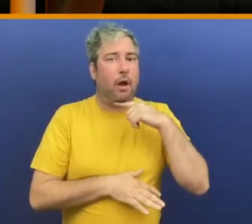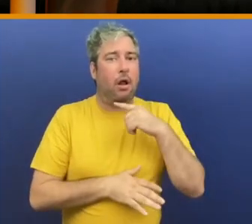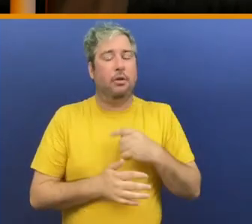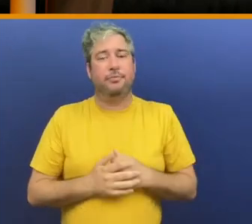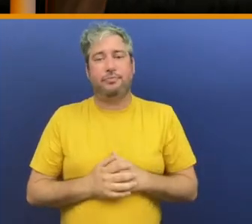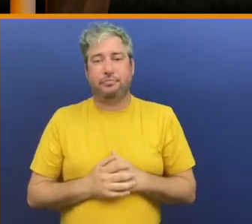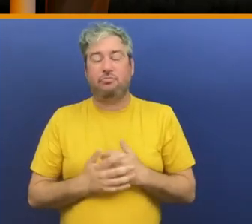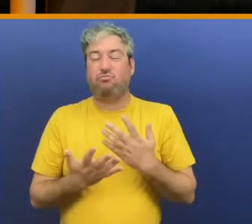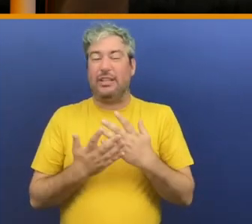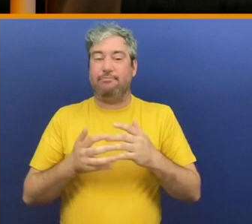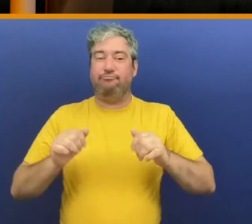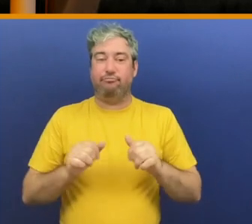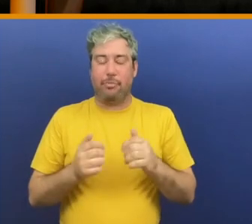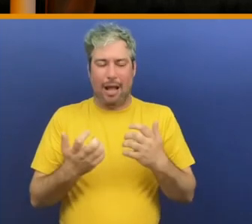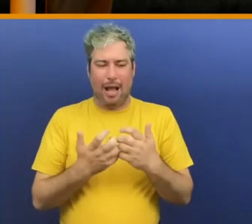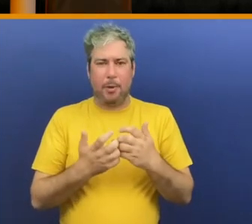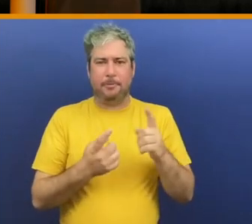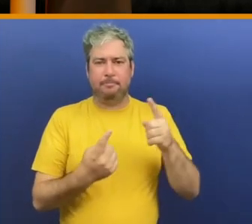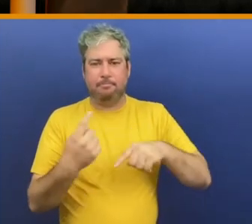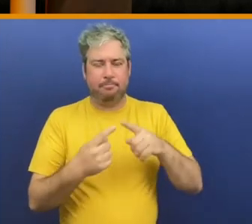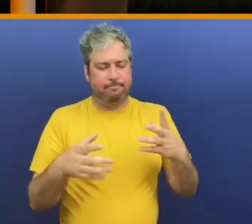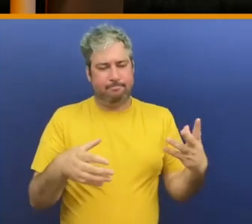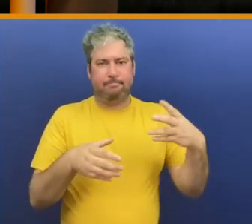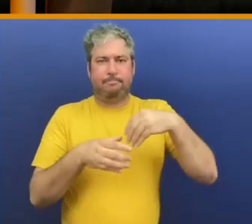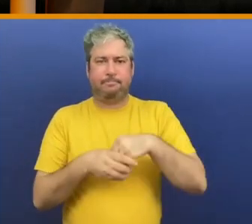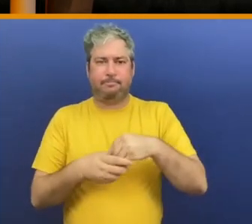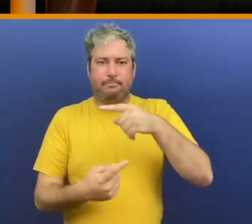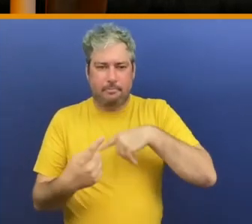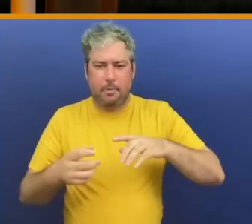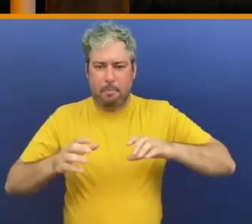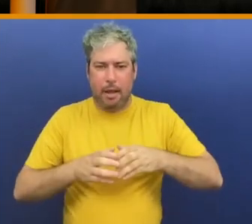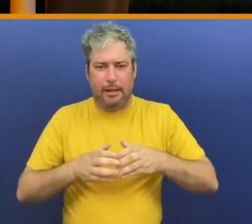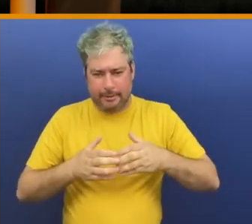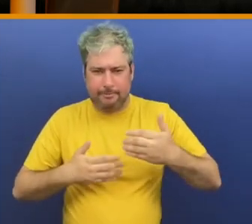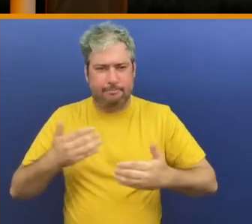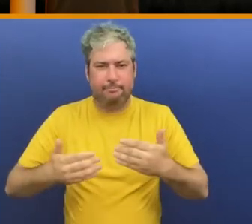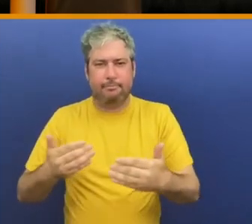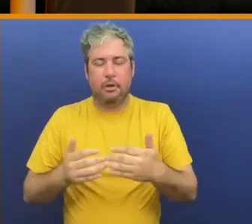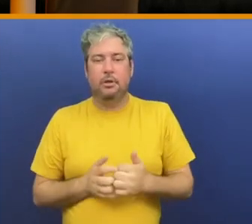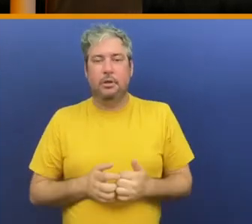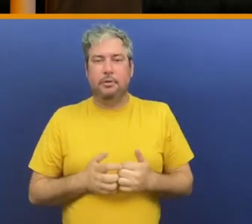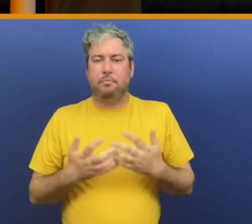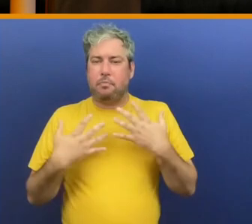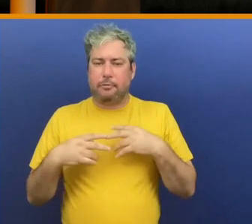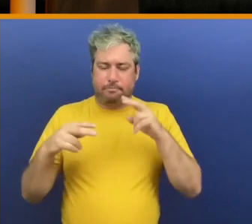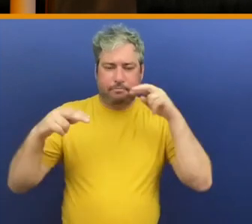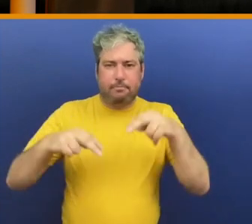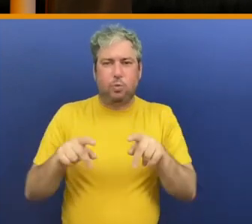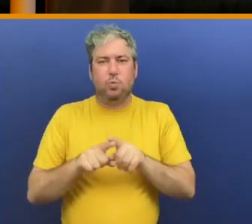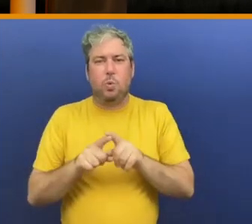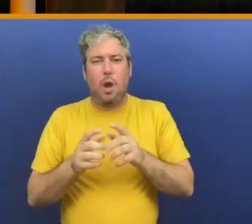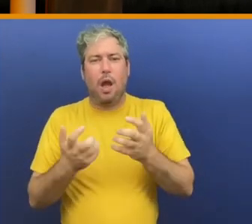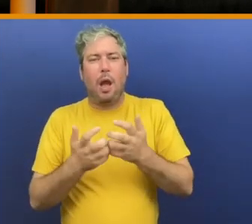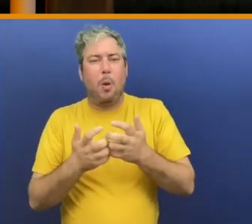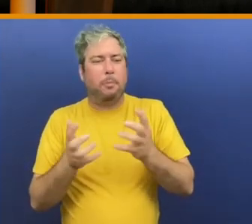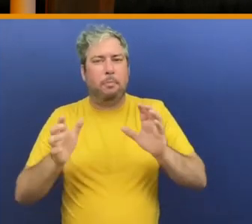the life of the party. We wanted to look too at how best the party could make use of those bodies, at whether we needed